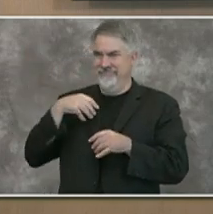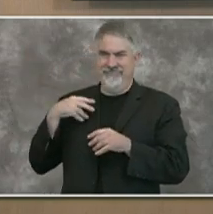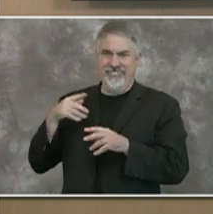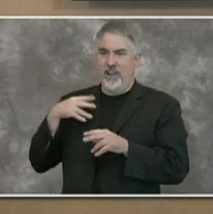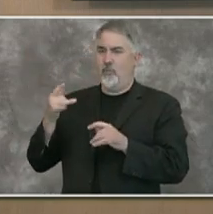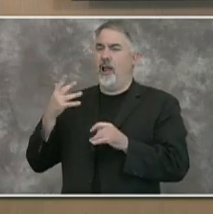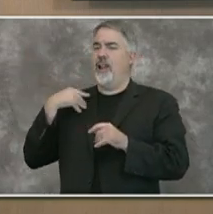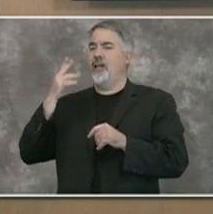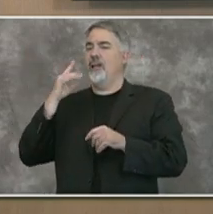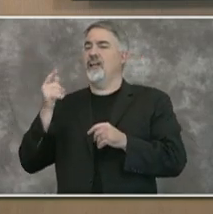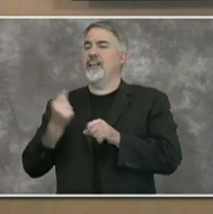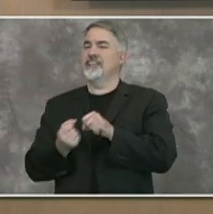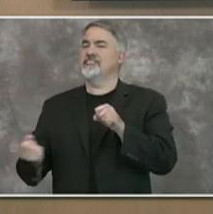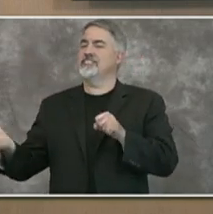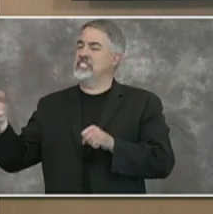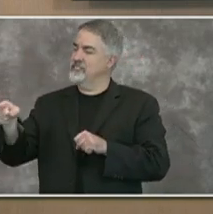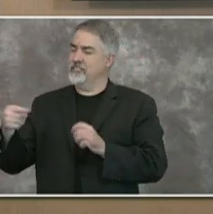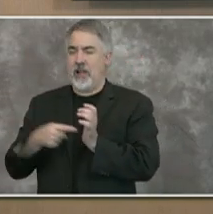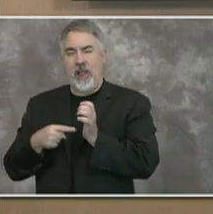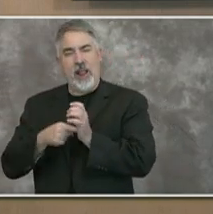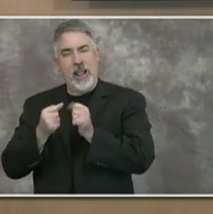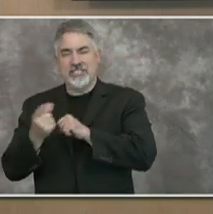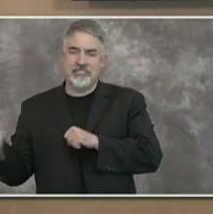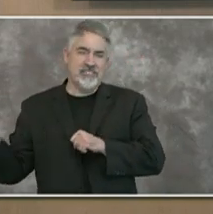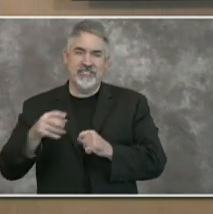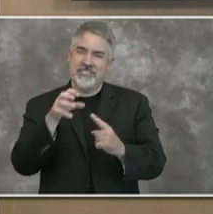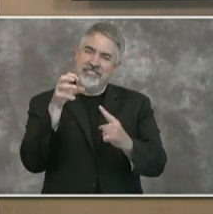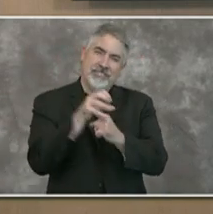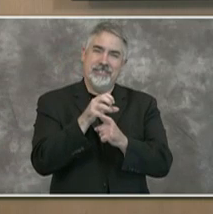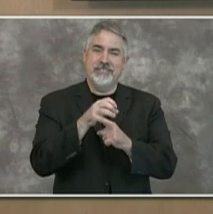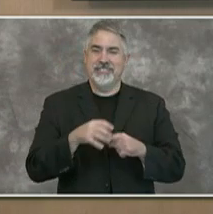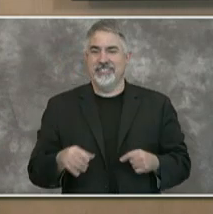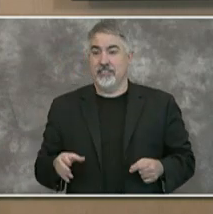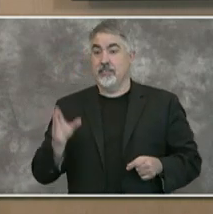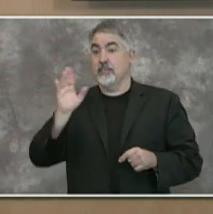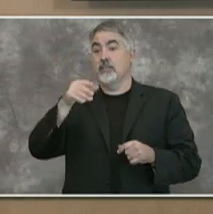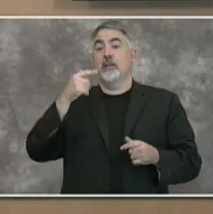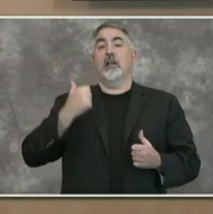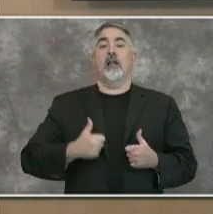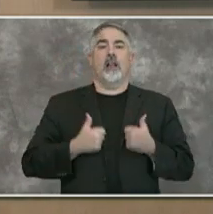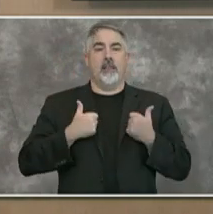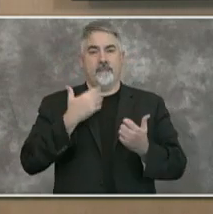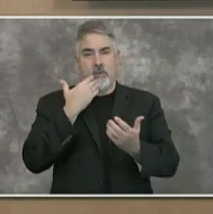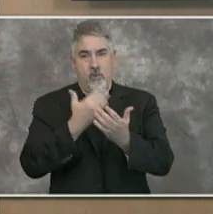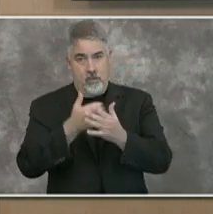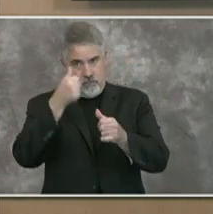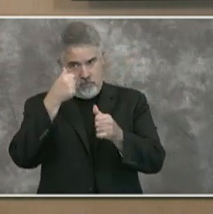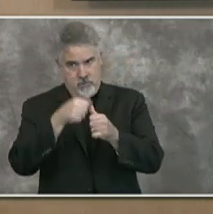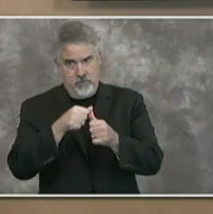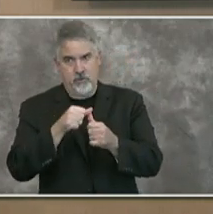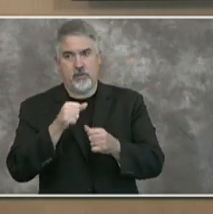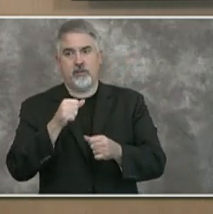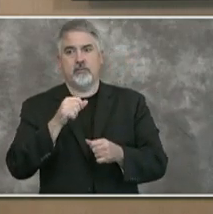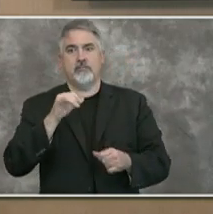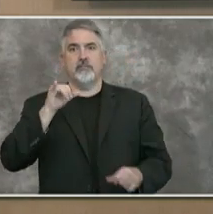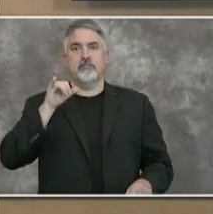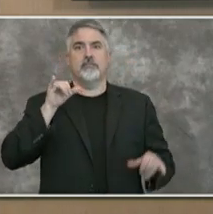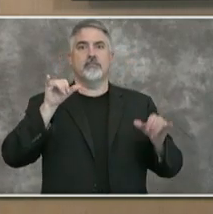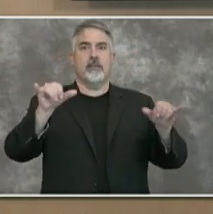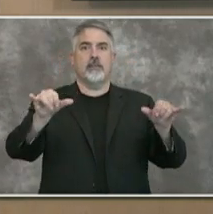next season. Enjoy the rest of Sunday, and remember, live well, and to stay